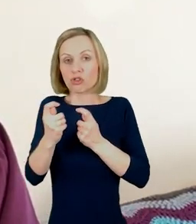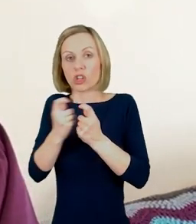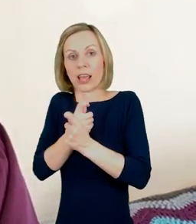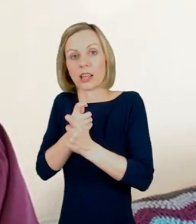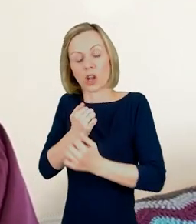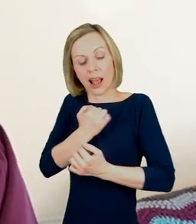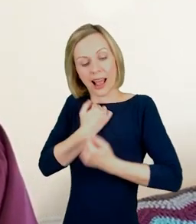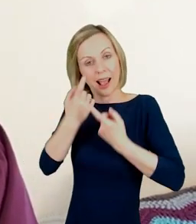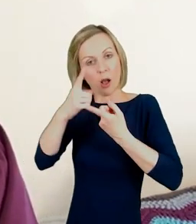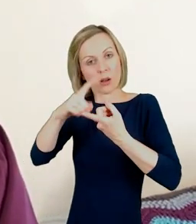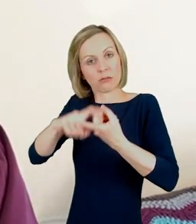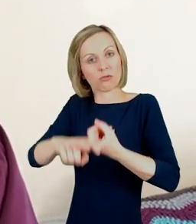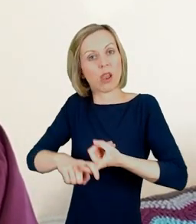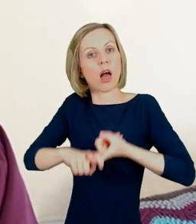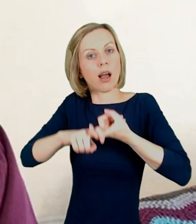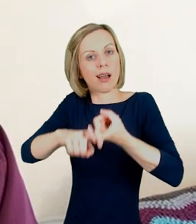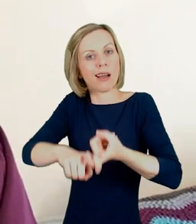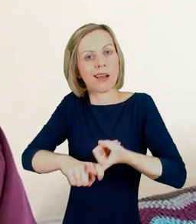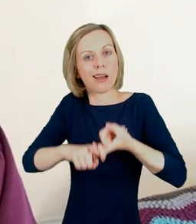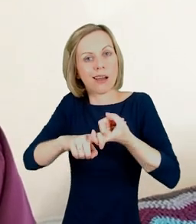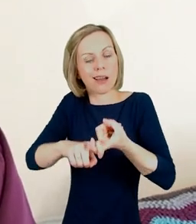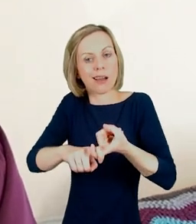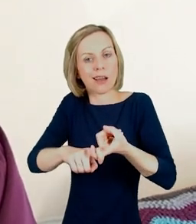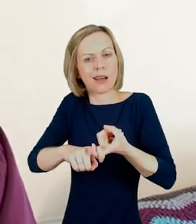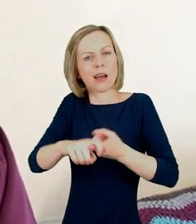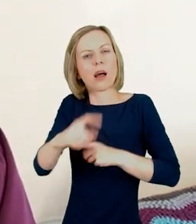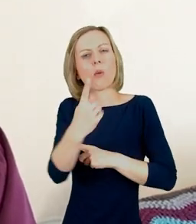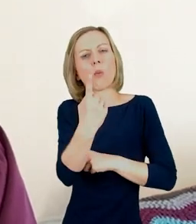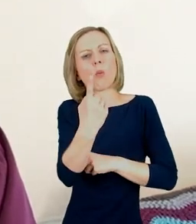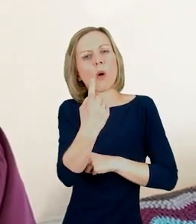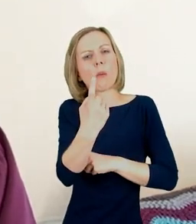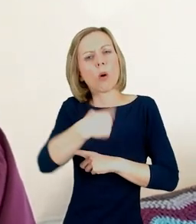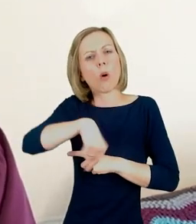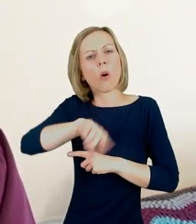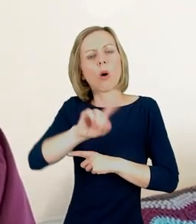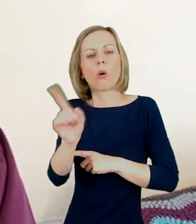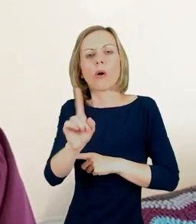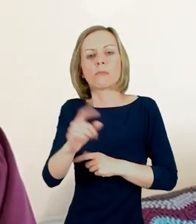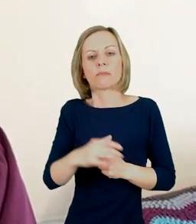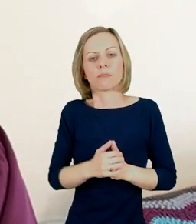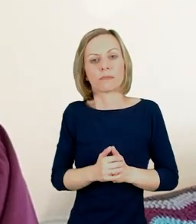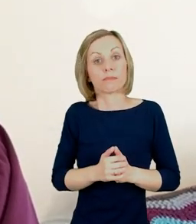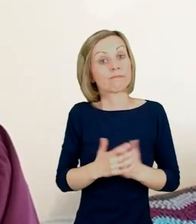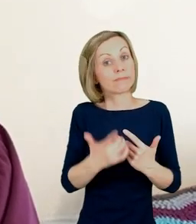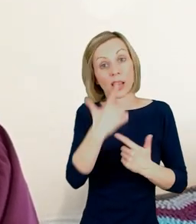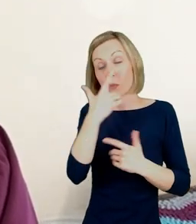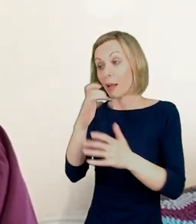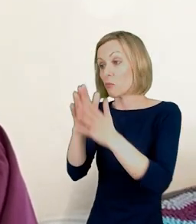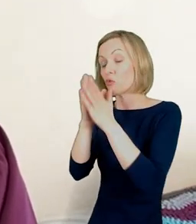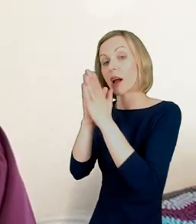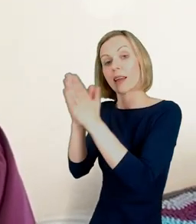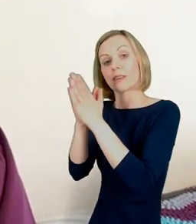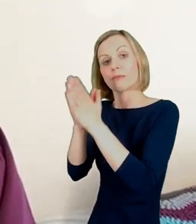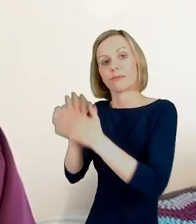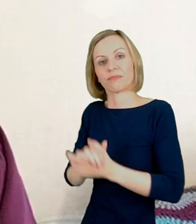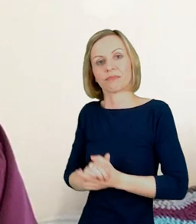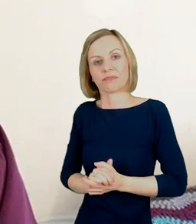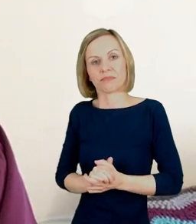change our dependency. And there is another one we can make. Prayers of